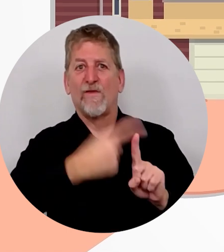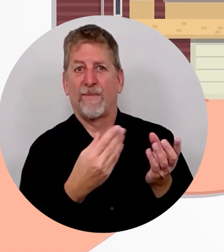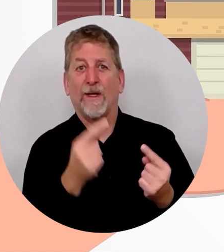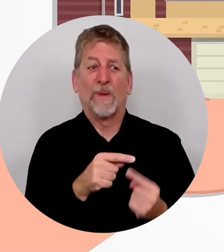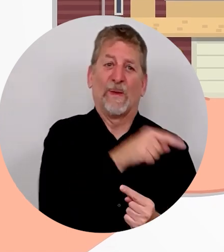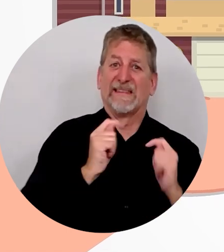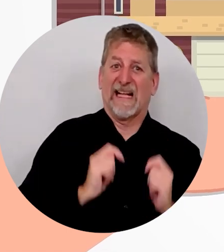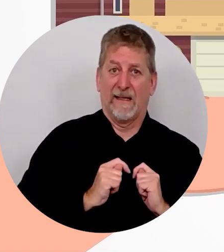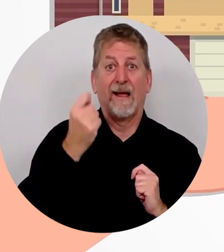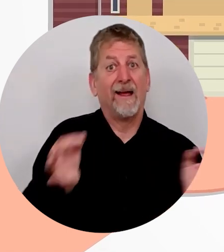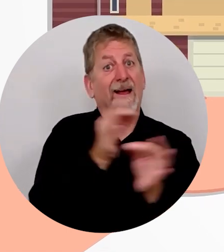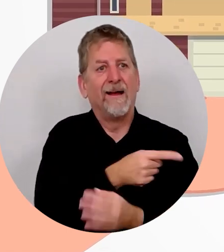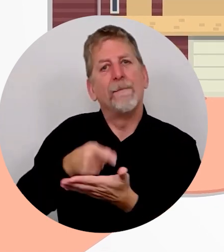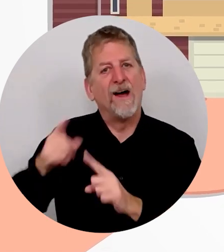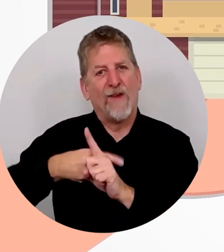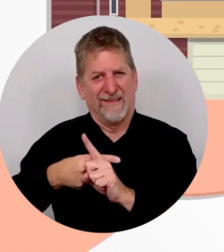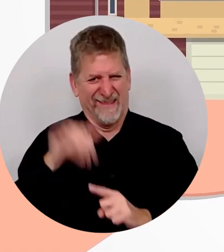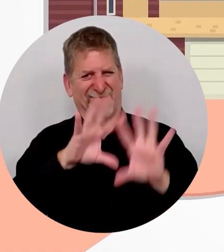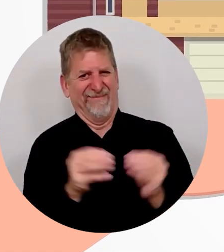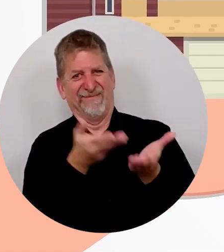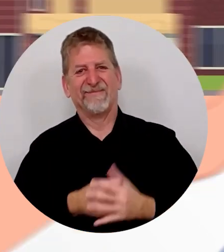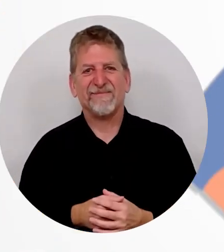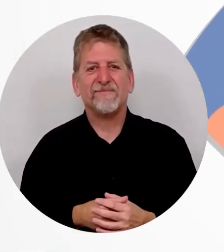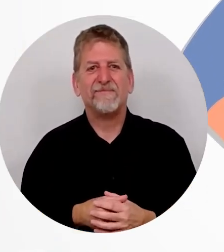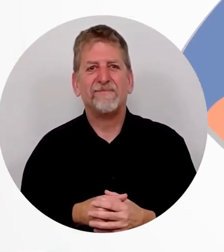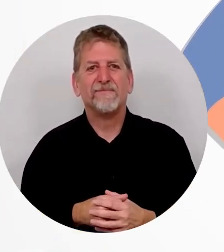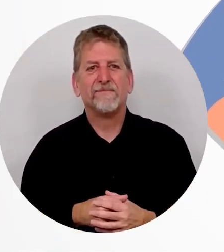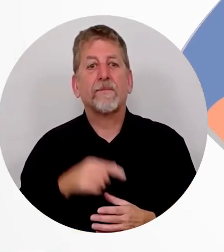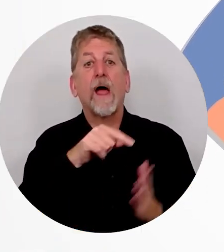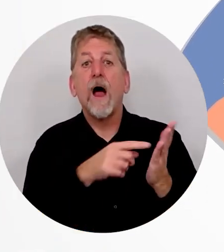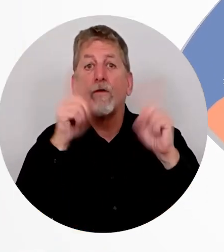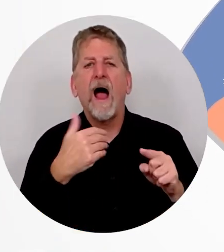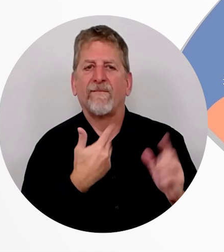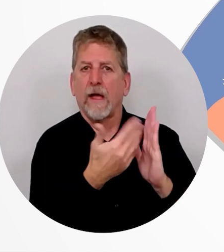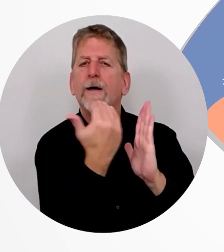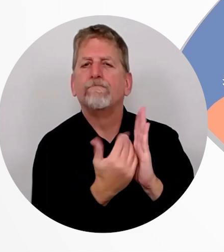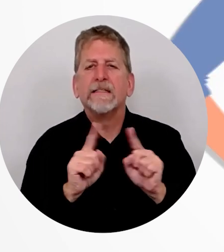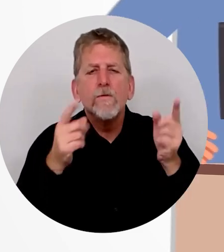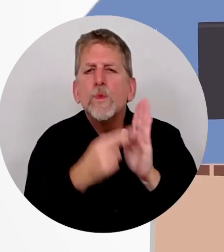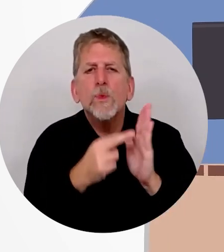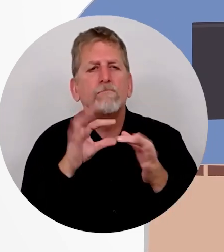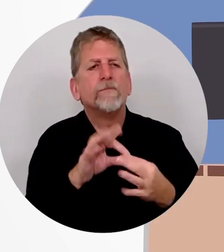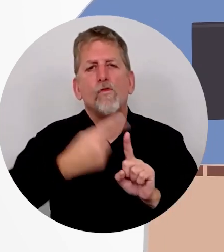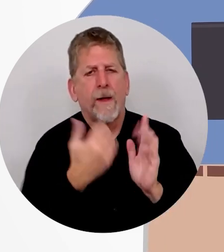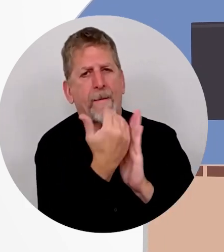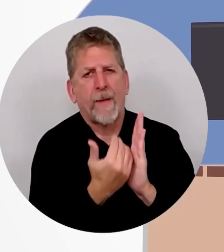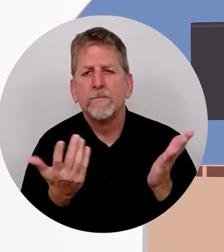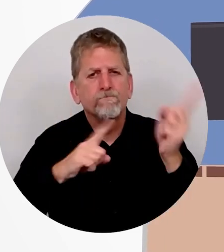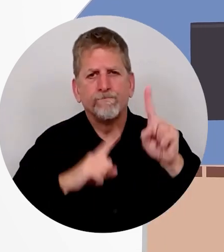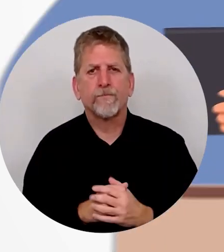or rules of the rental. This agreement can be done in one of two ways, verbally or in